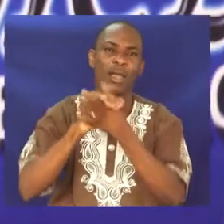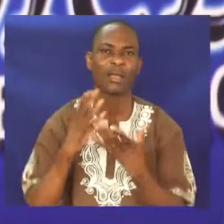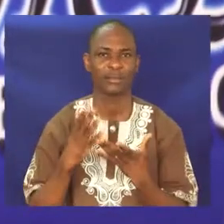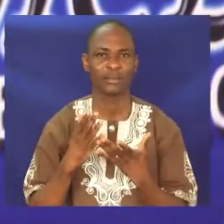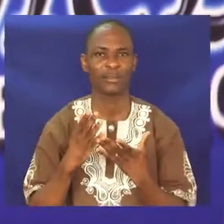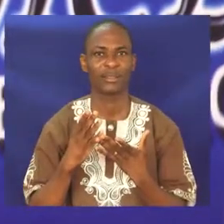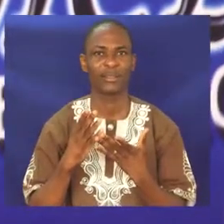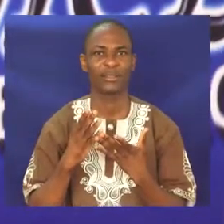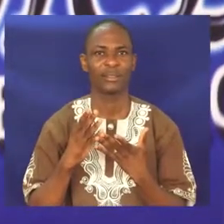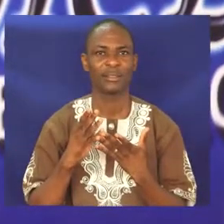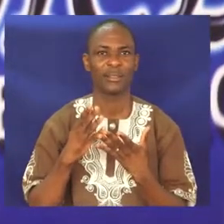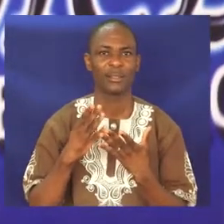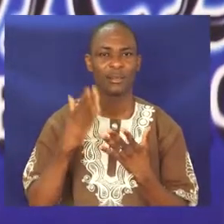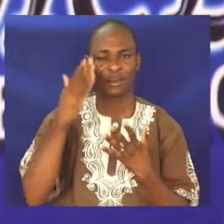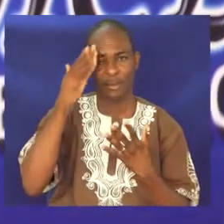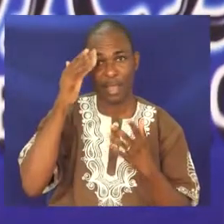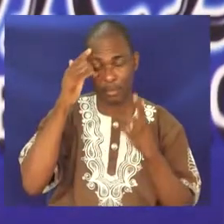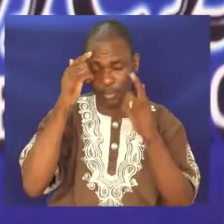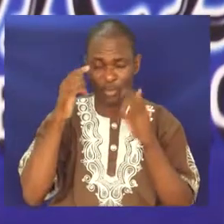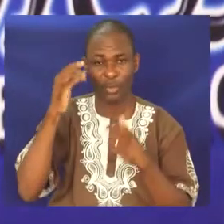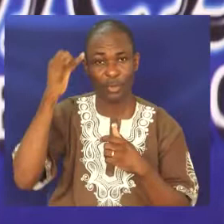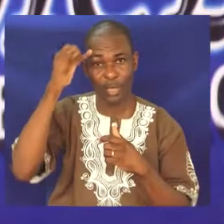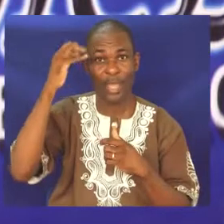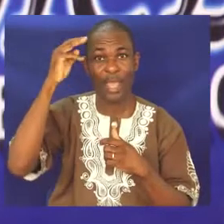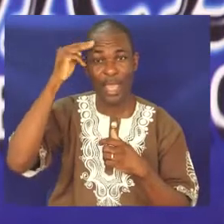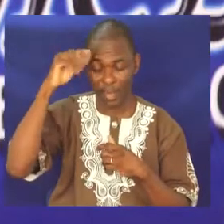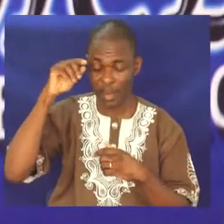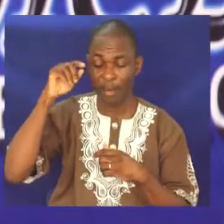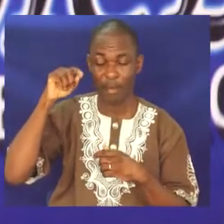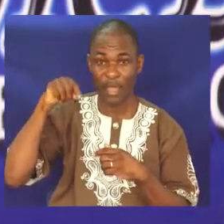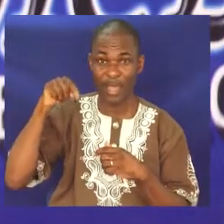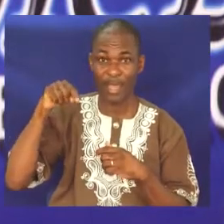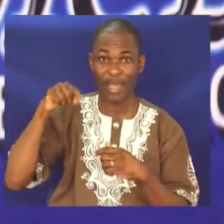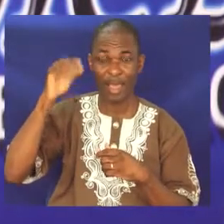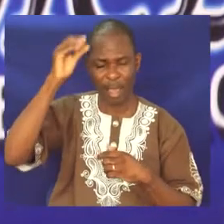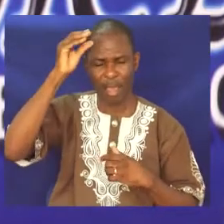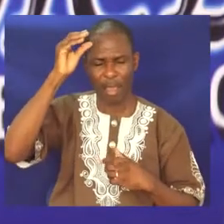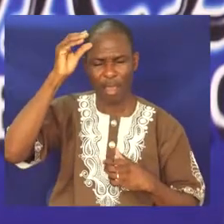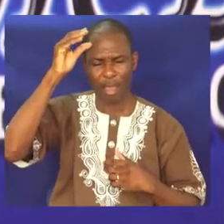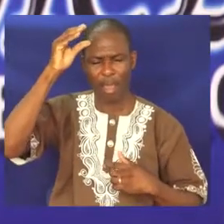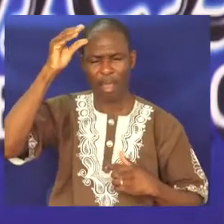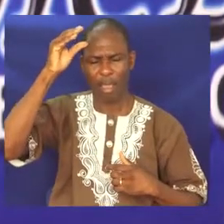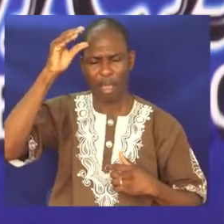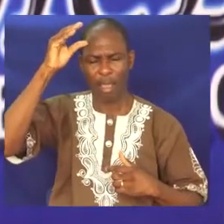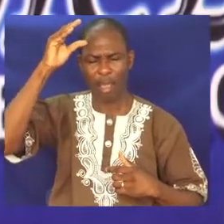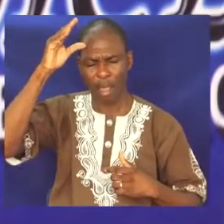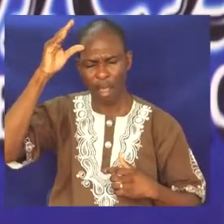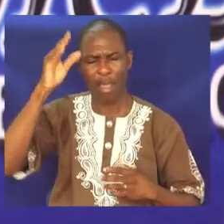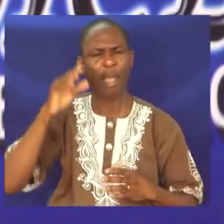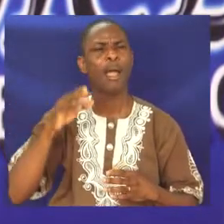so, woodnam, dear woodnim, a war, kidnamming kebby, a mamu muso, ejitumu, and